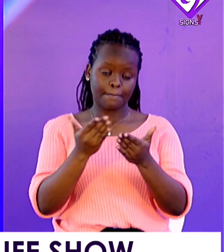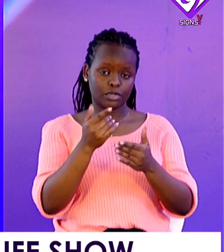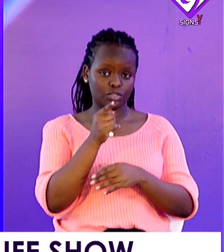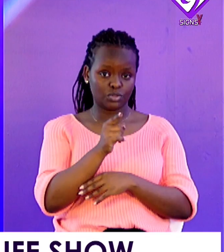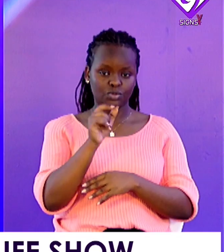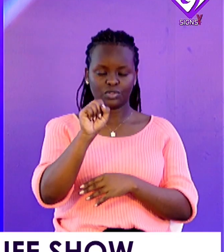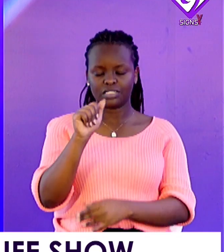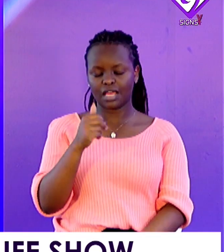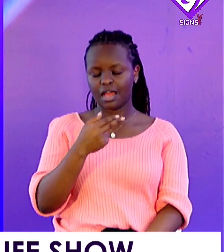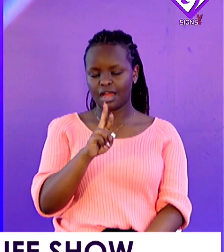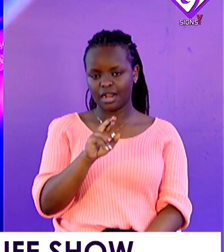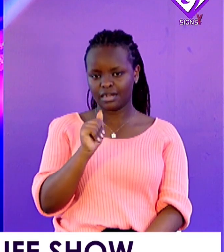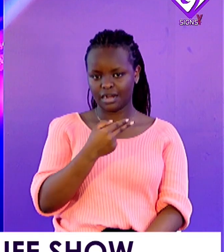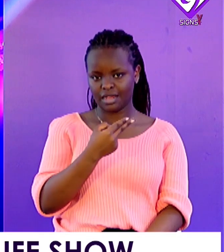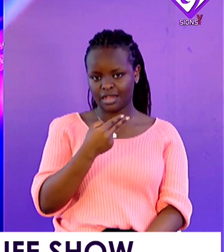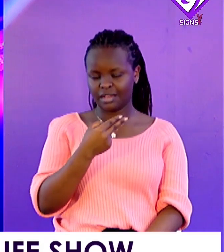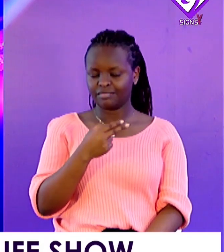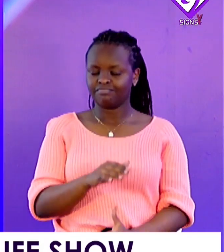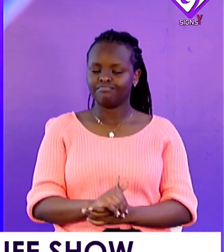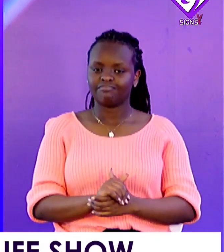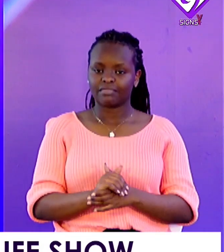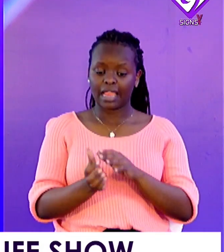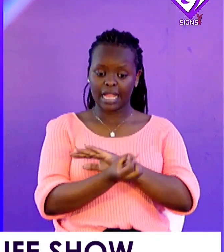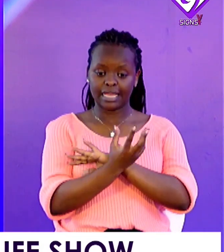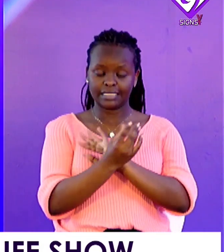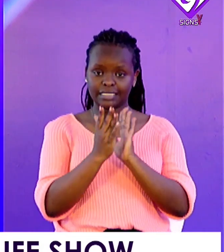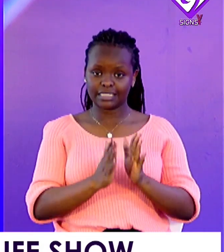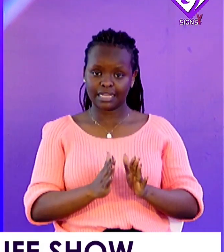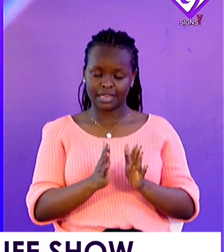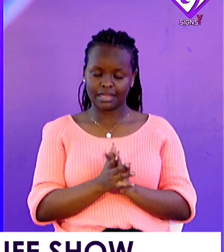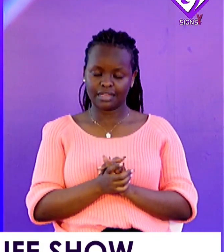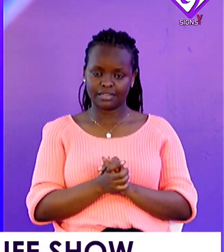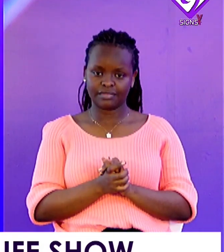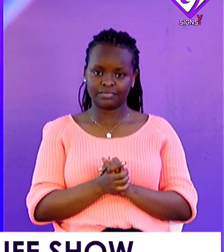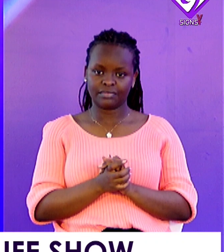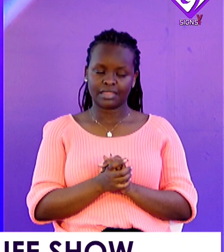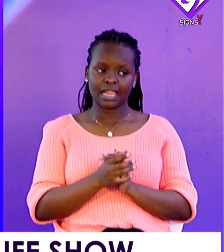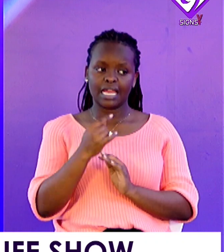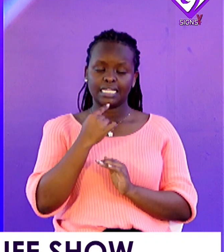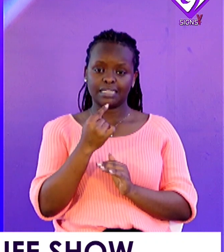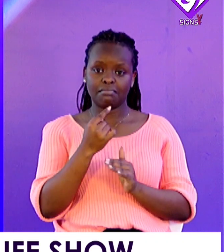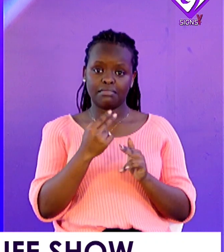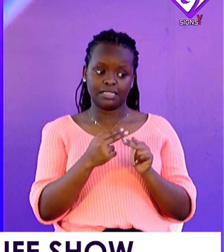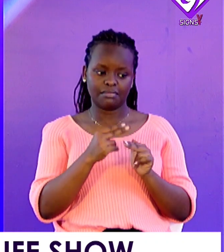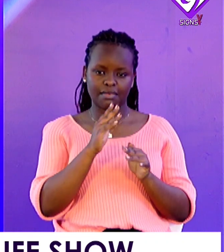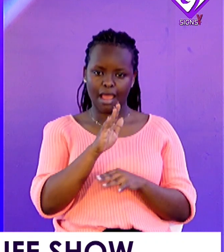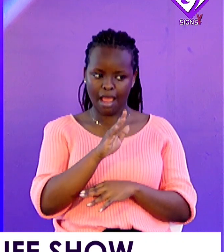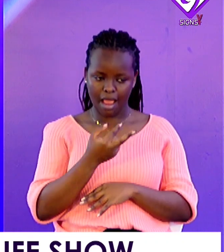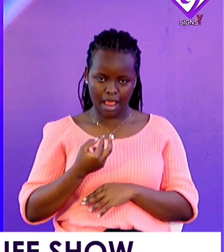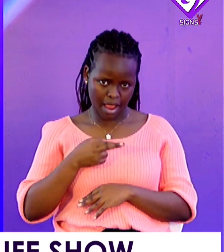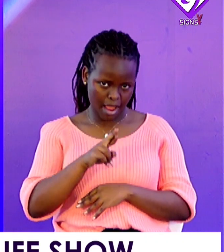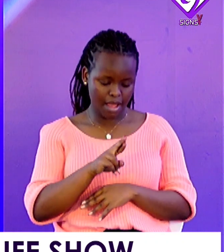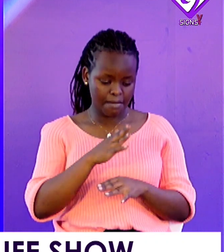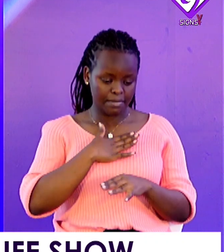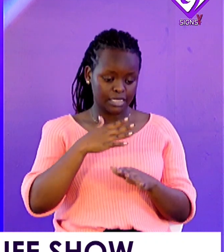Hi, Sarah. Hi. Yes, Sarah Mburu is a counselor. I call her my psychologist. She's a